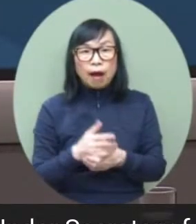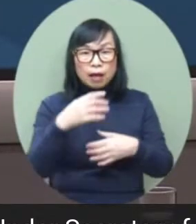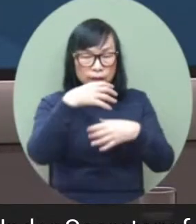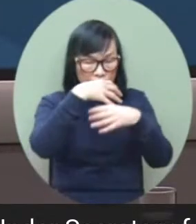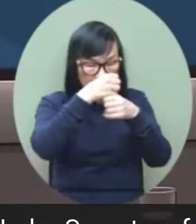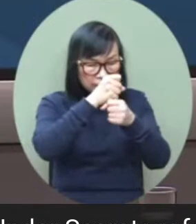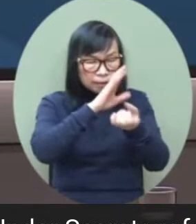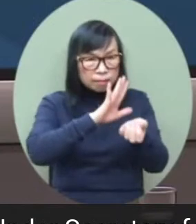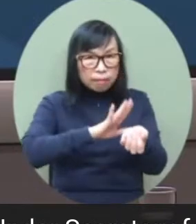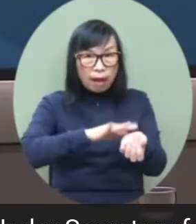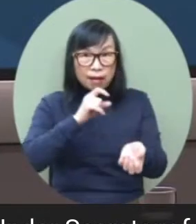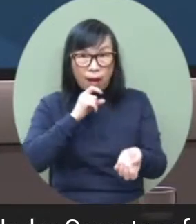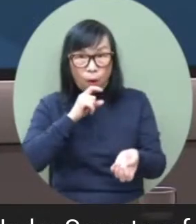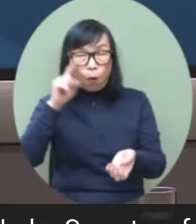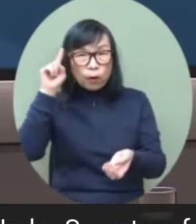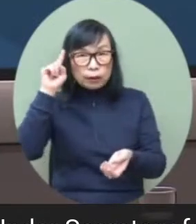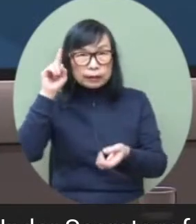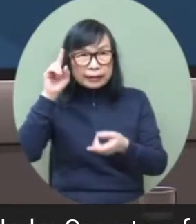then